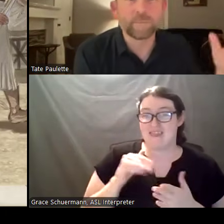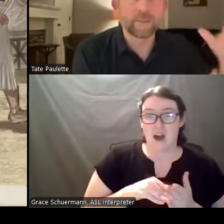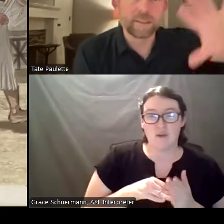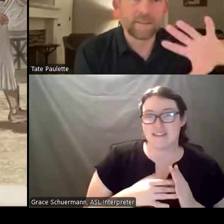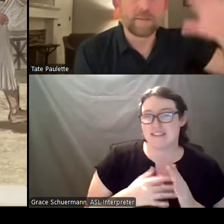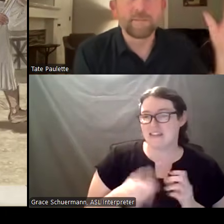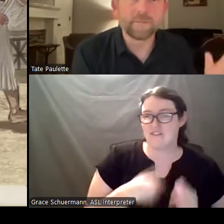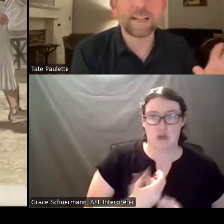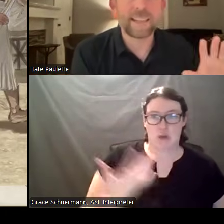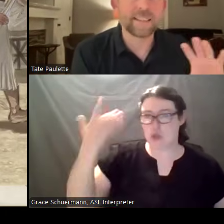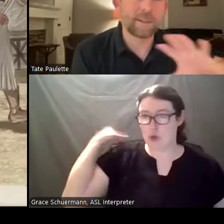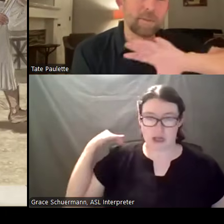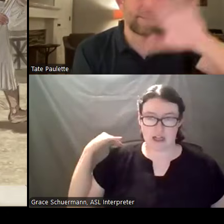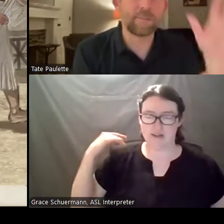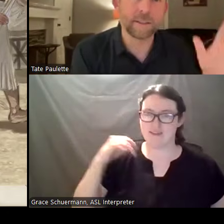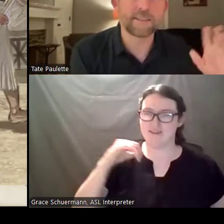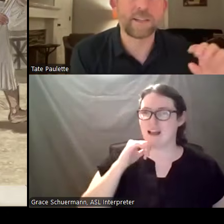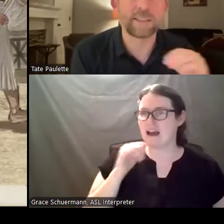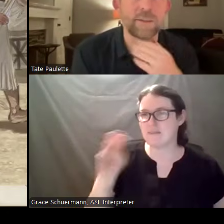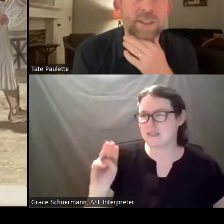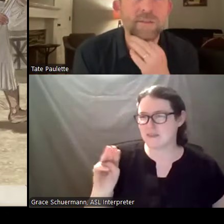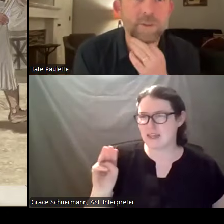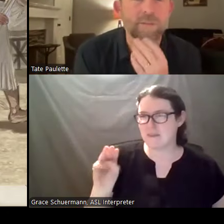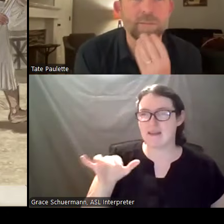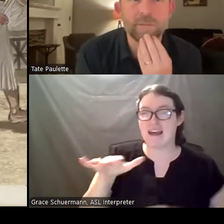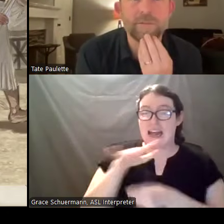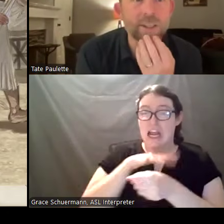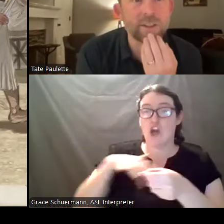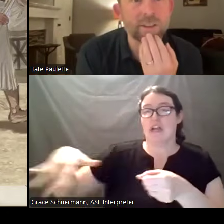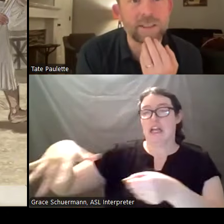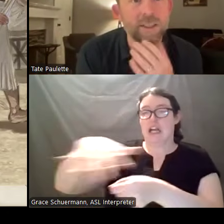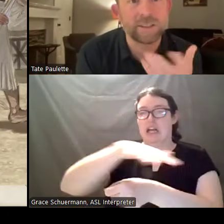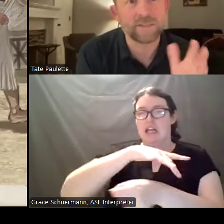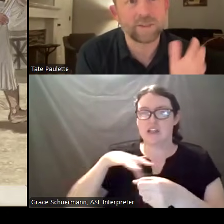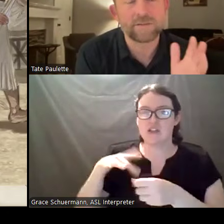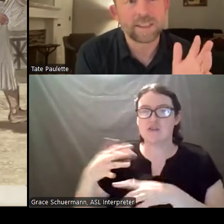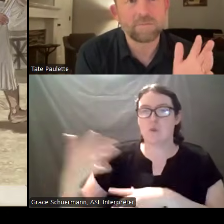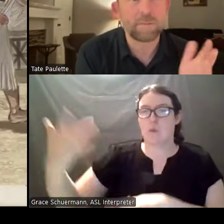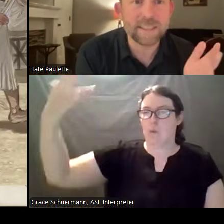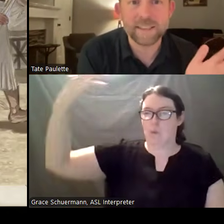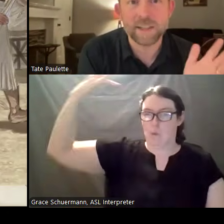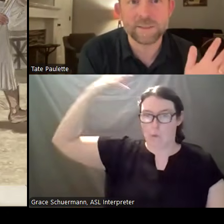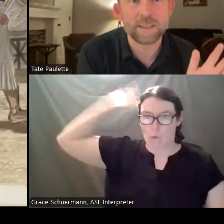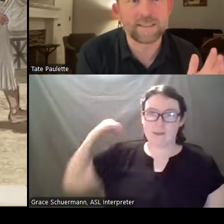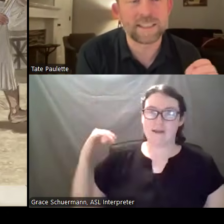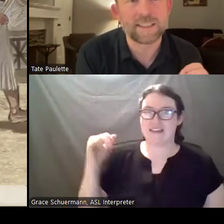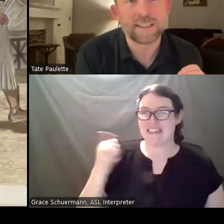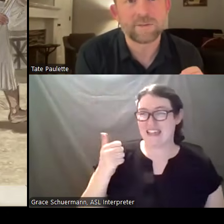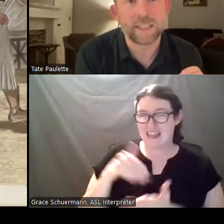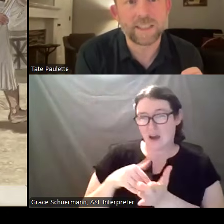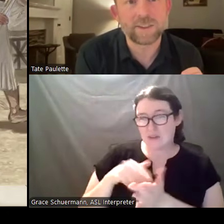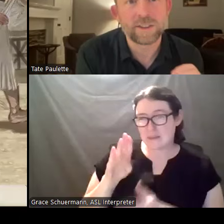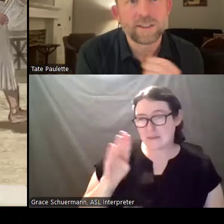of not exactly Mesopotamia, but the surrounding region for some very early beer in the sort of maybe 10,000